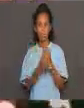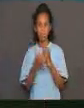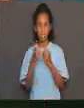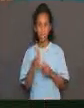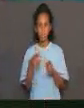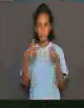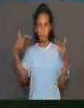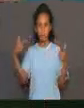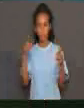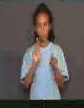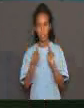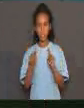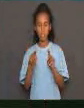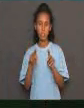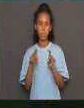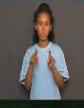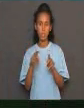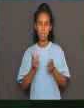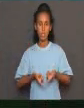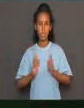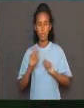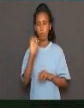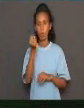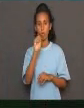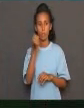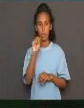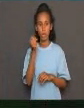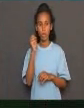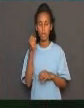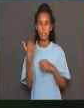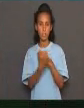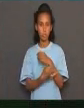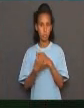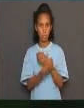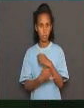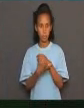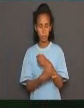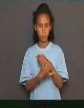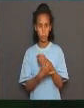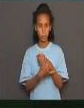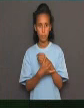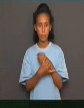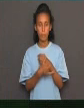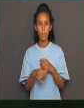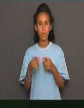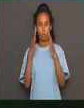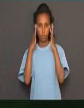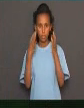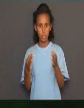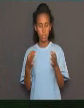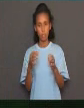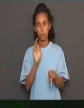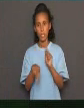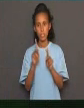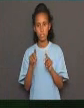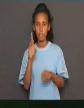the population live in the Oromia region. Let us consider